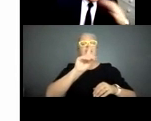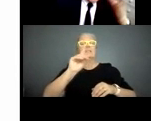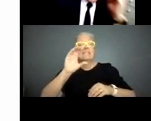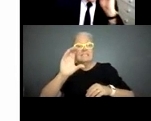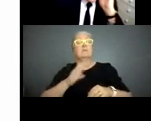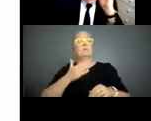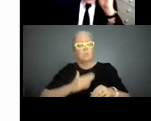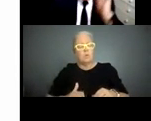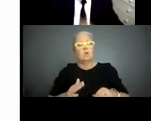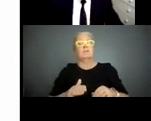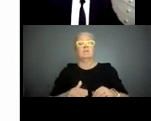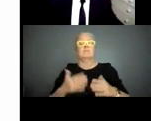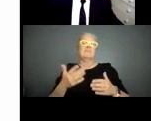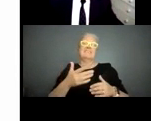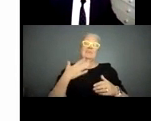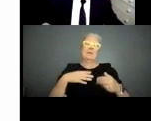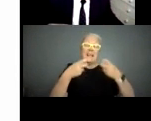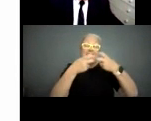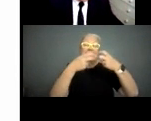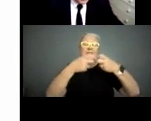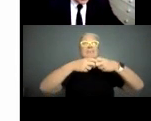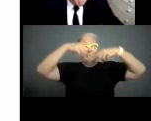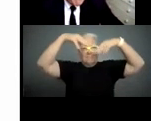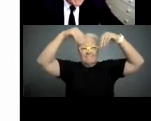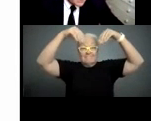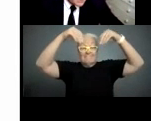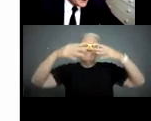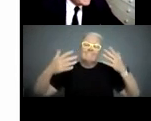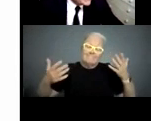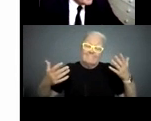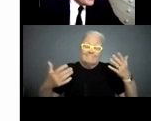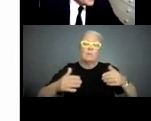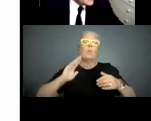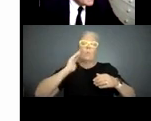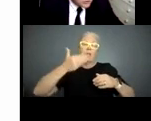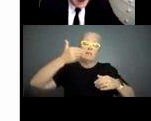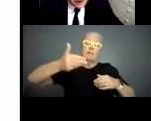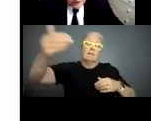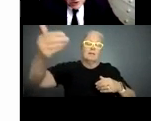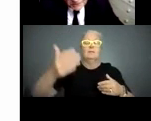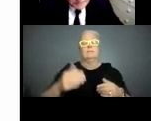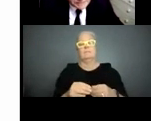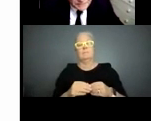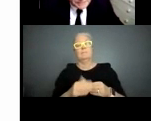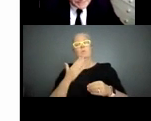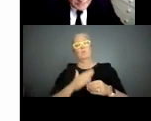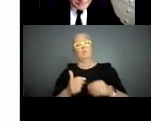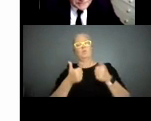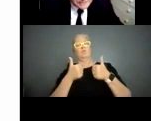might have to get electricity into a lot of our schools first, but it will come. Okay, so using modern technology.